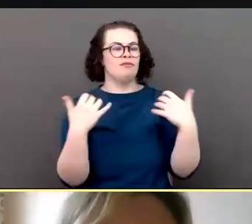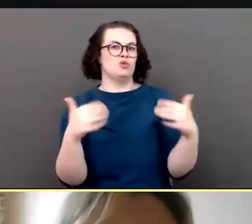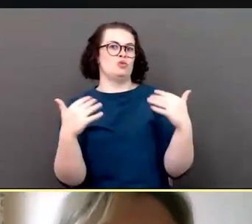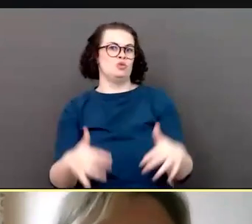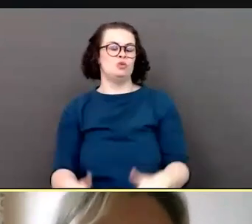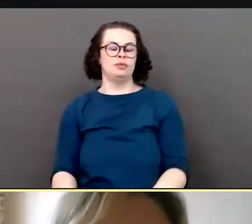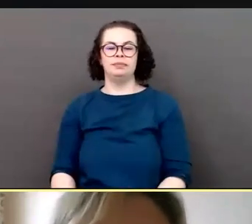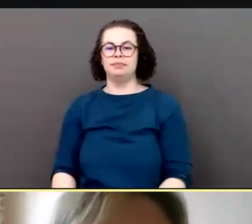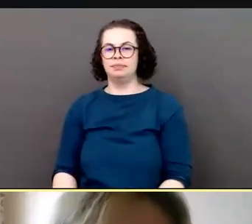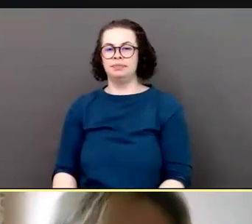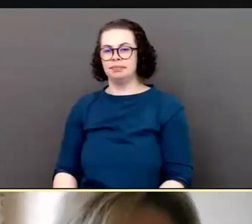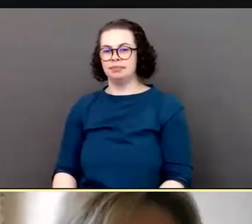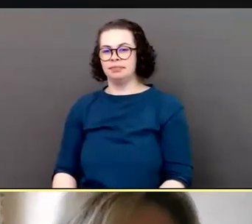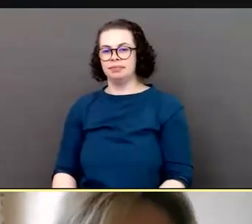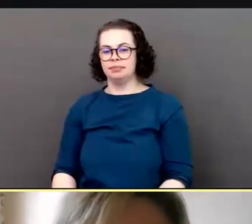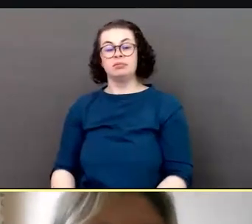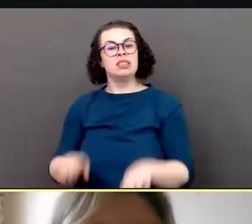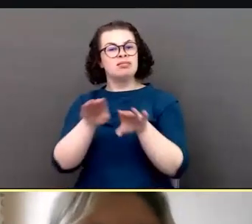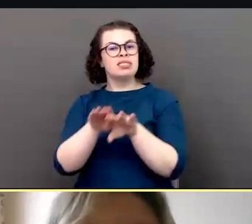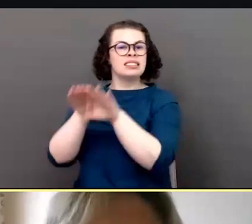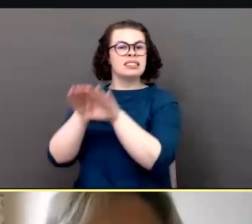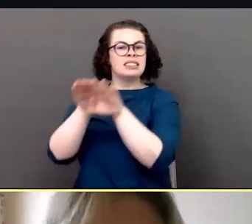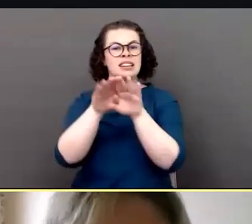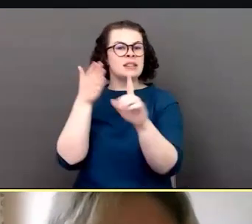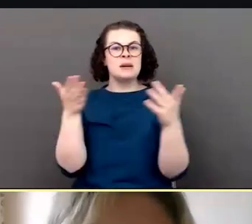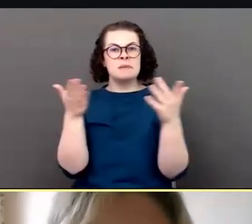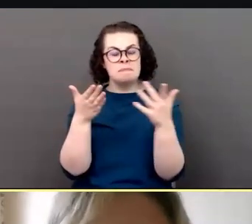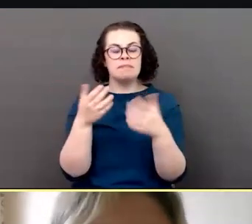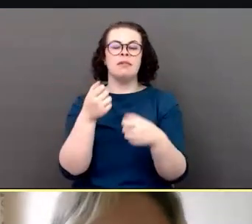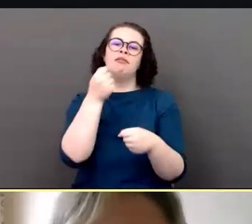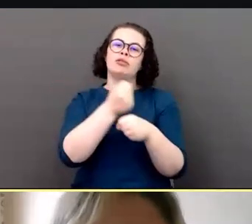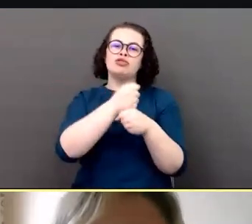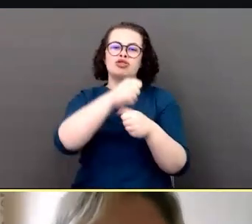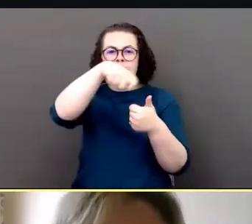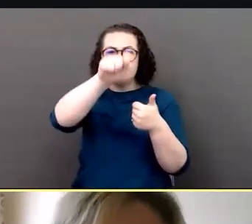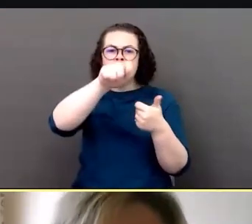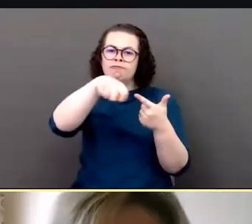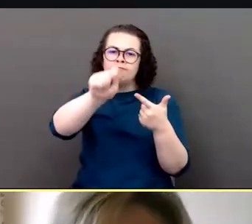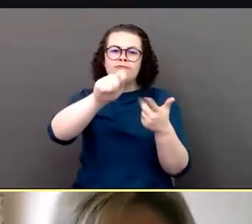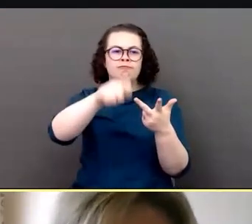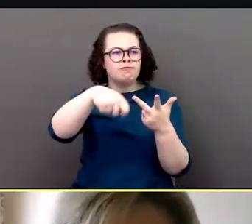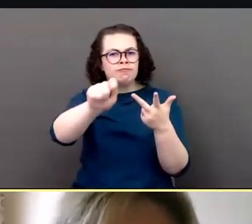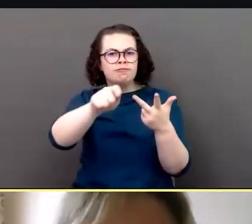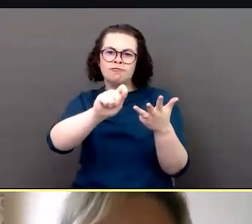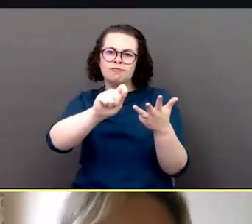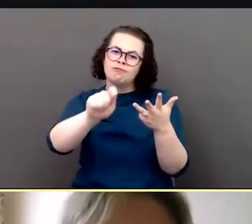is about functional requirements. It has already been explained this morning. What is this about? My main message